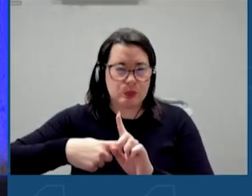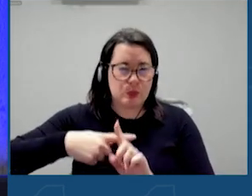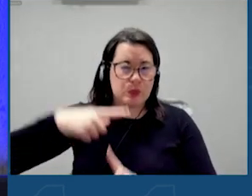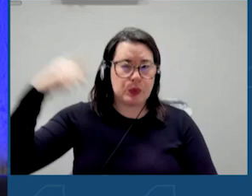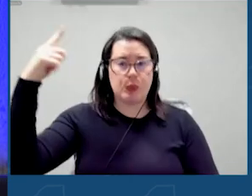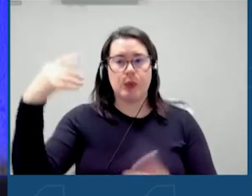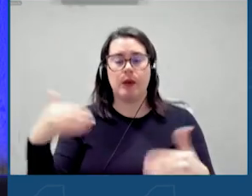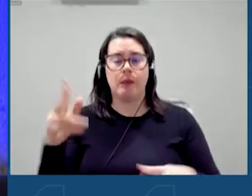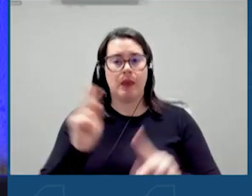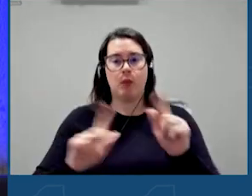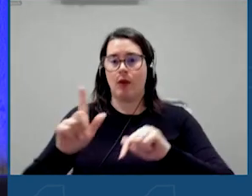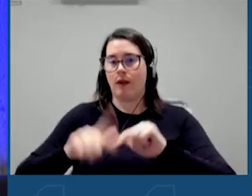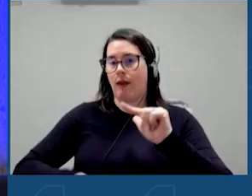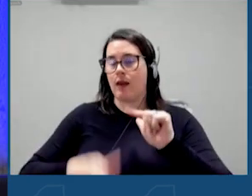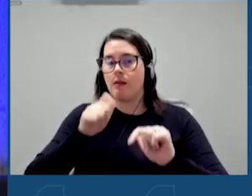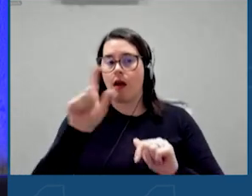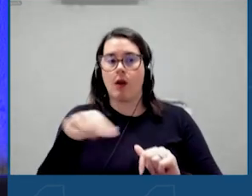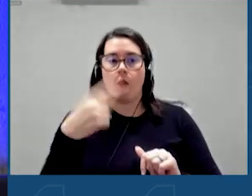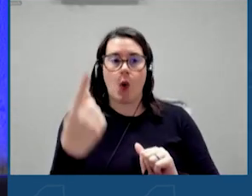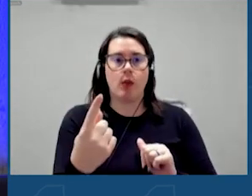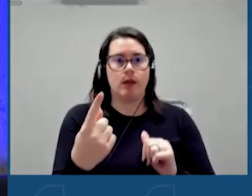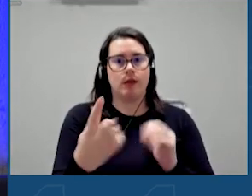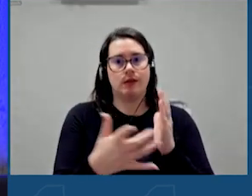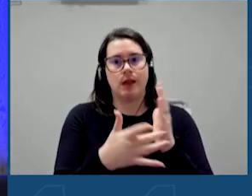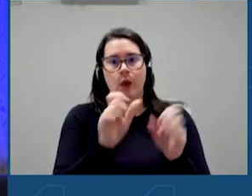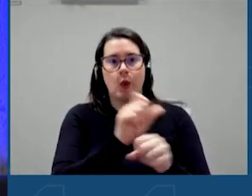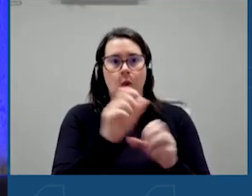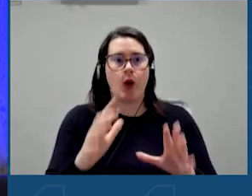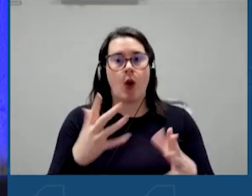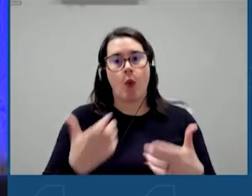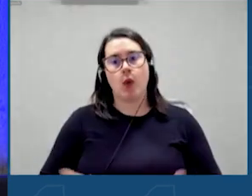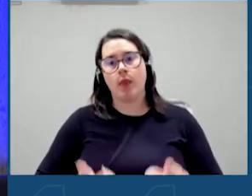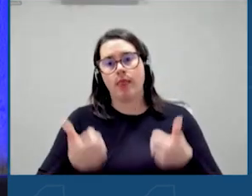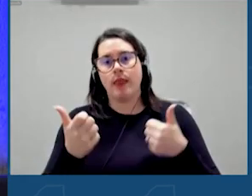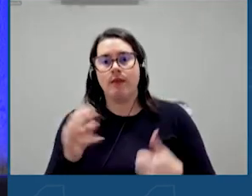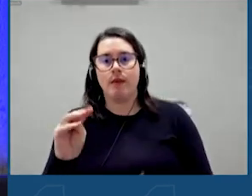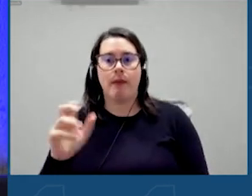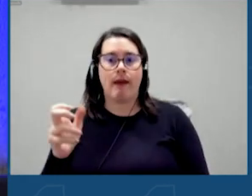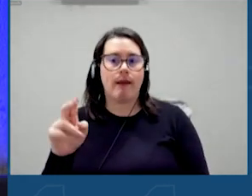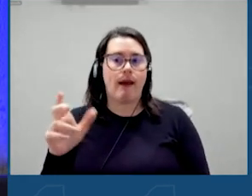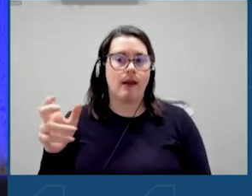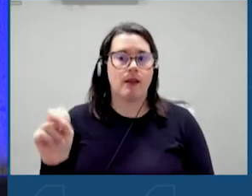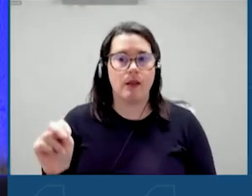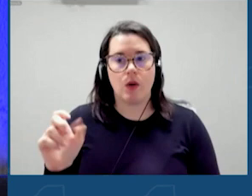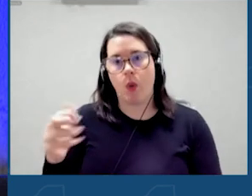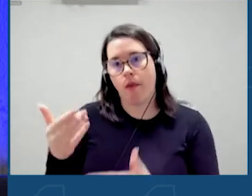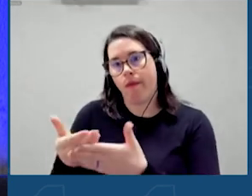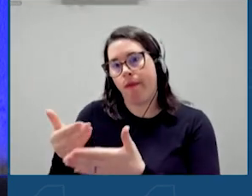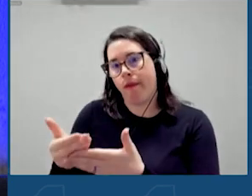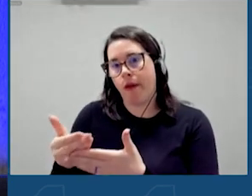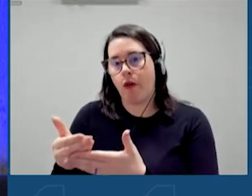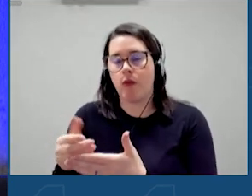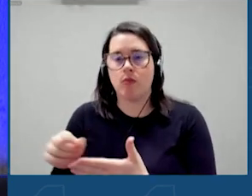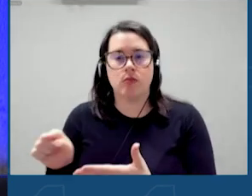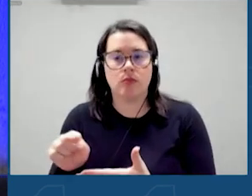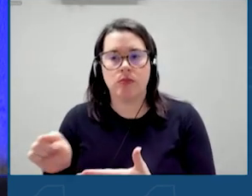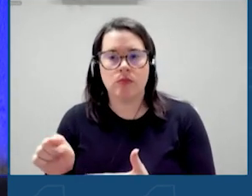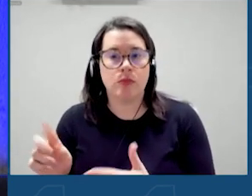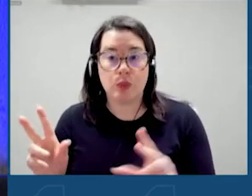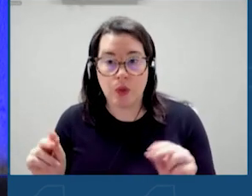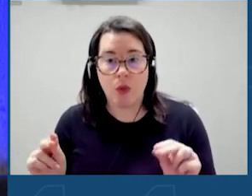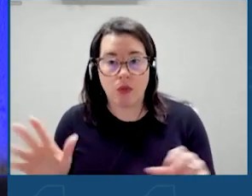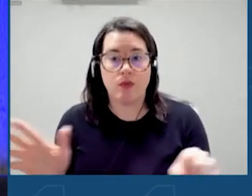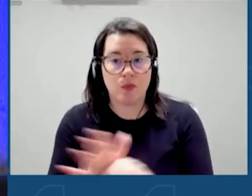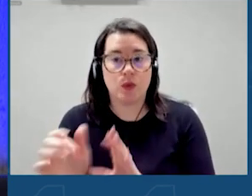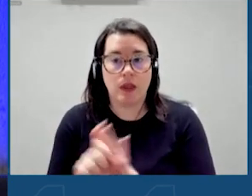just a tech worker who looking to live in Manhattan or close by Westchester, Long Island. The